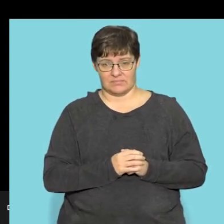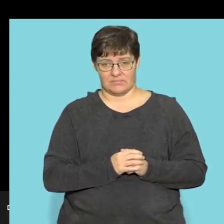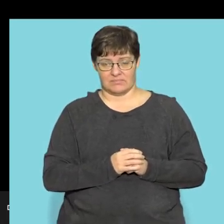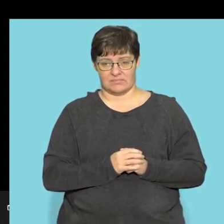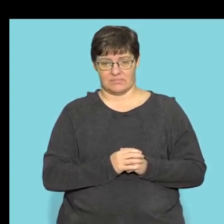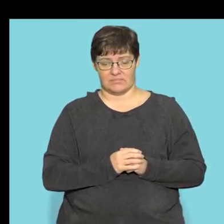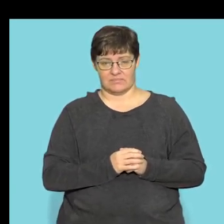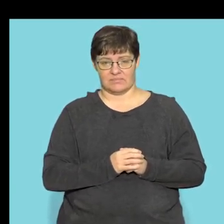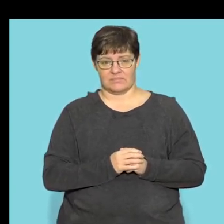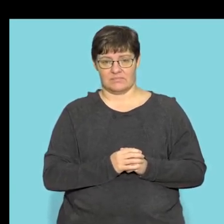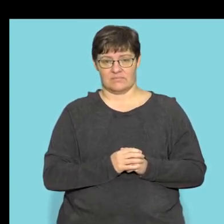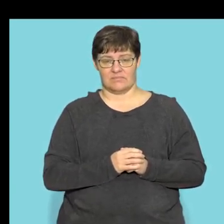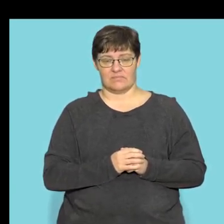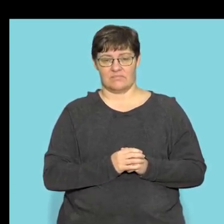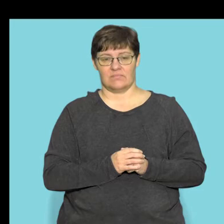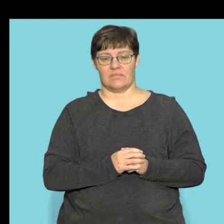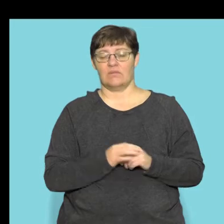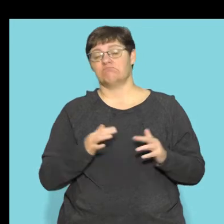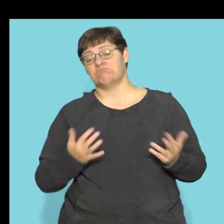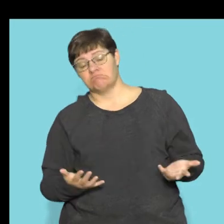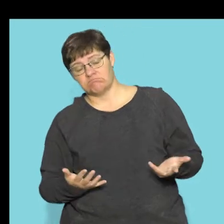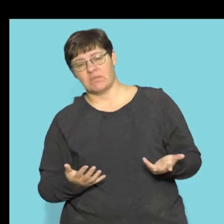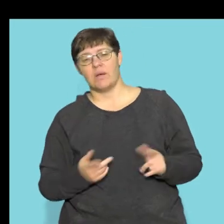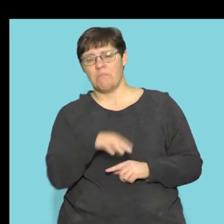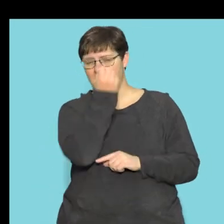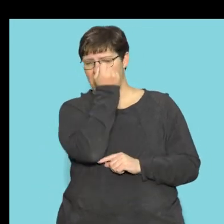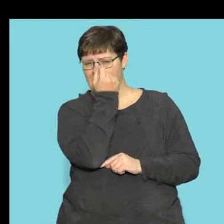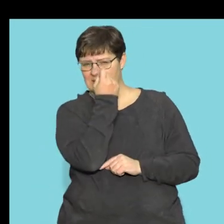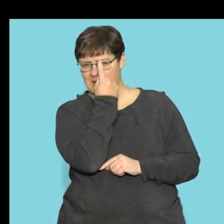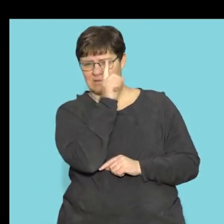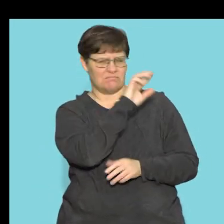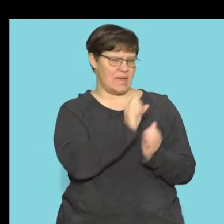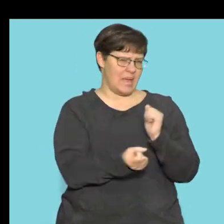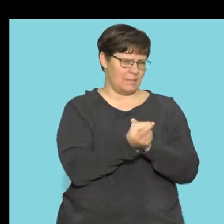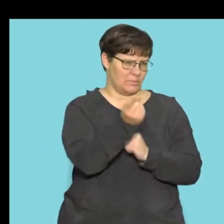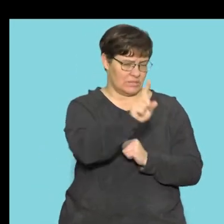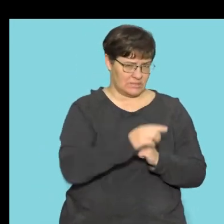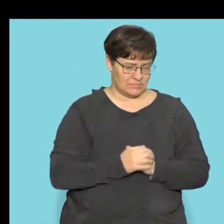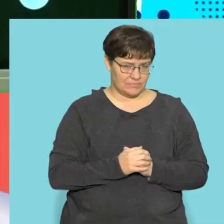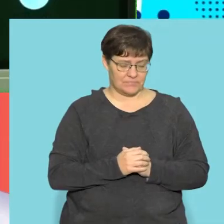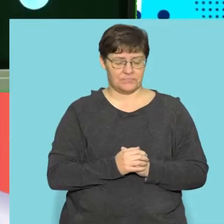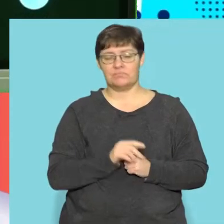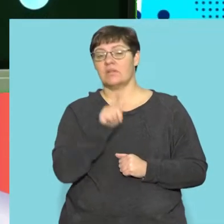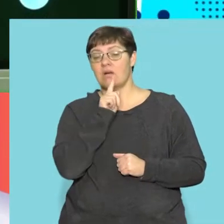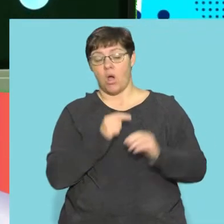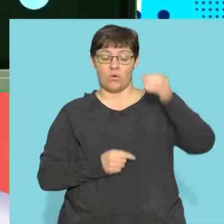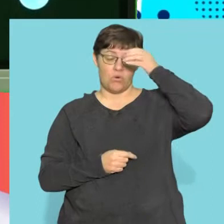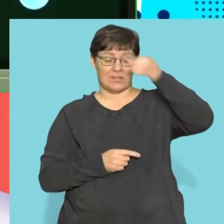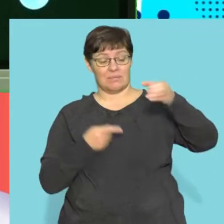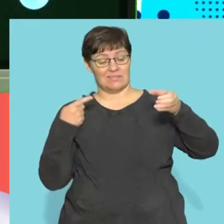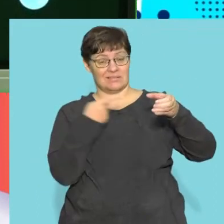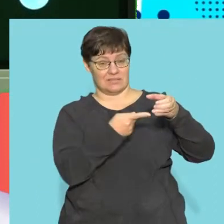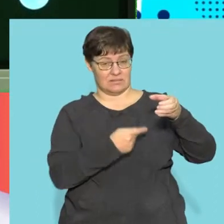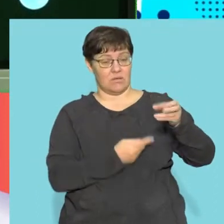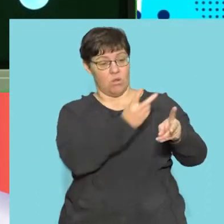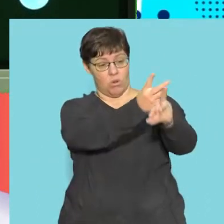that they have taken from the bank. So let's understand what is happening here. We are looking at the